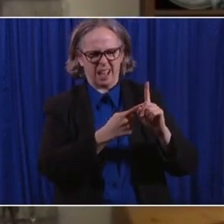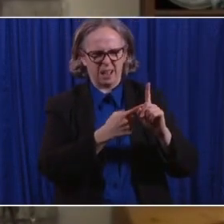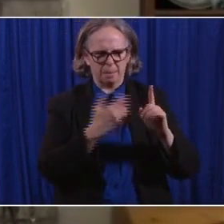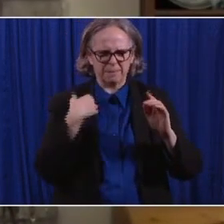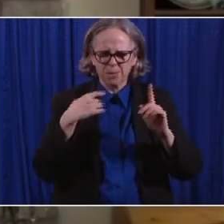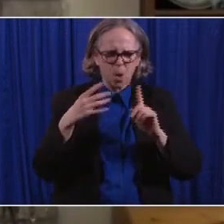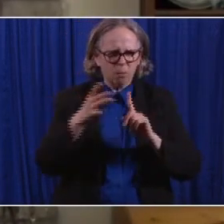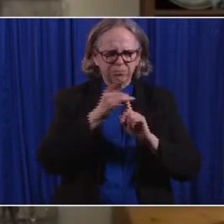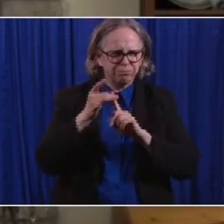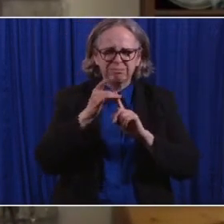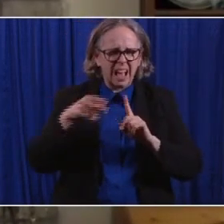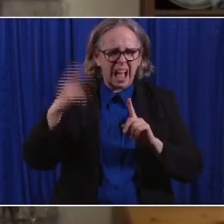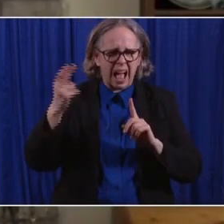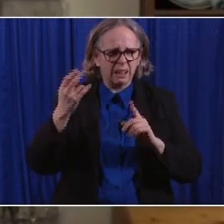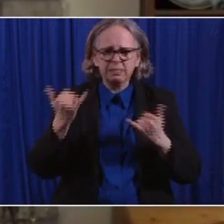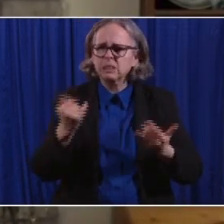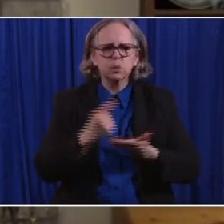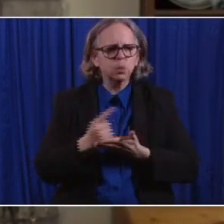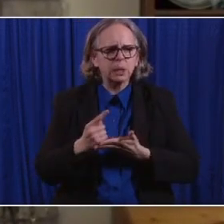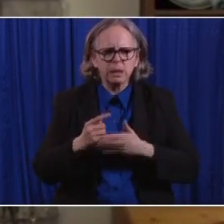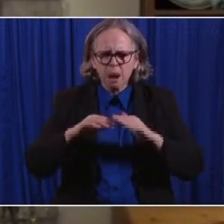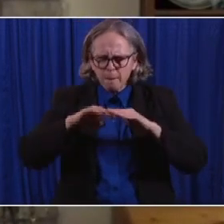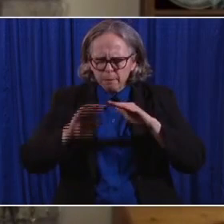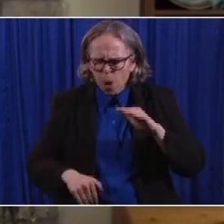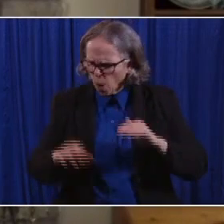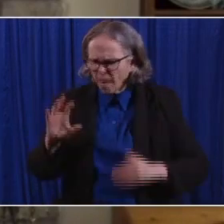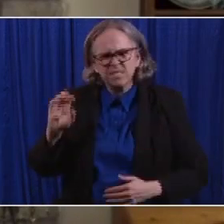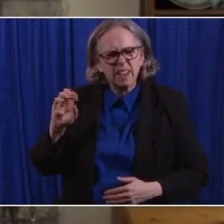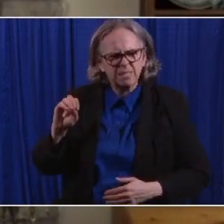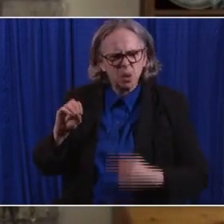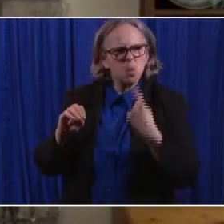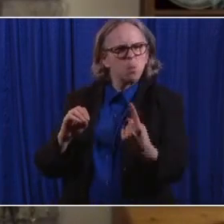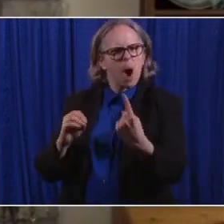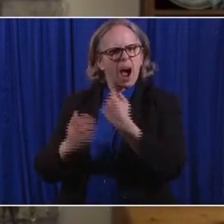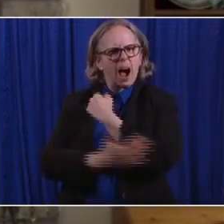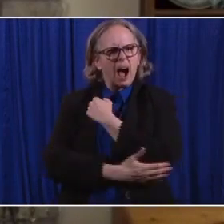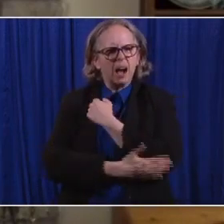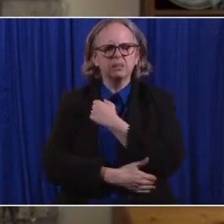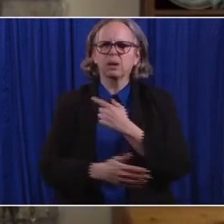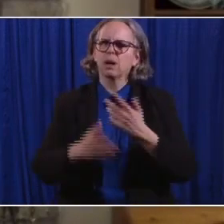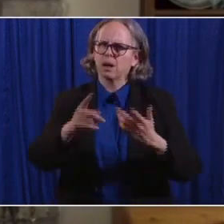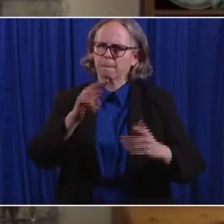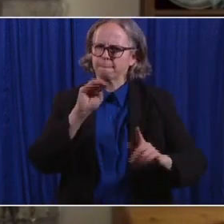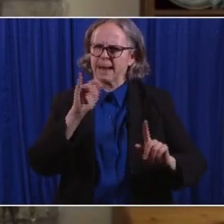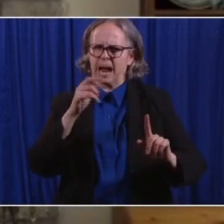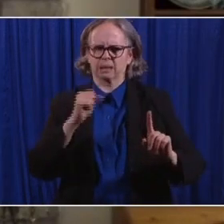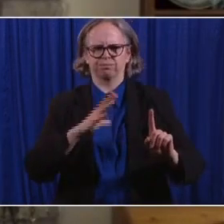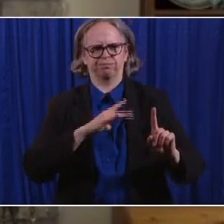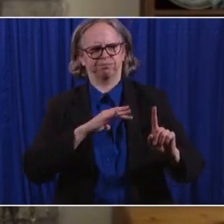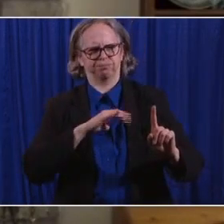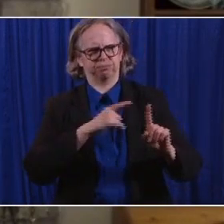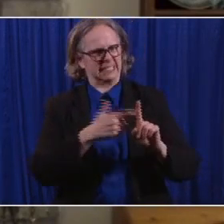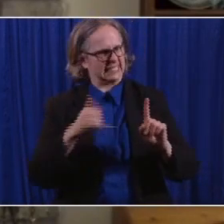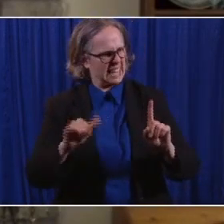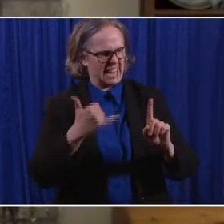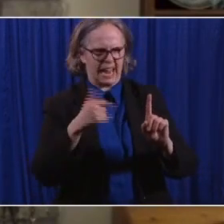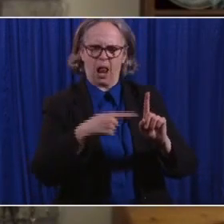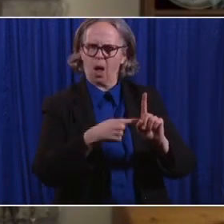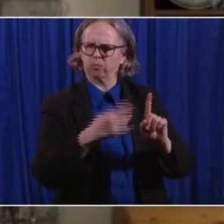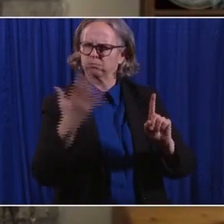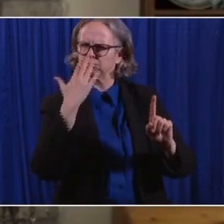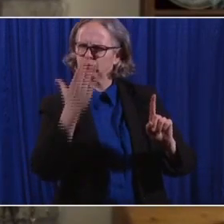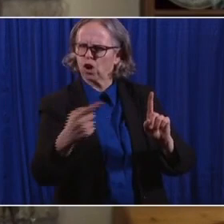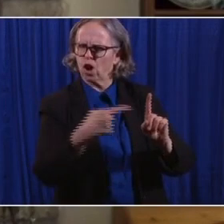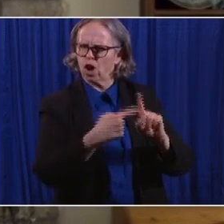50, which means they no longer meet the cases per capita indicator at all and are now at yellow. We do have a bit